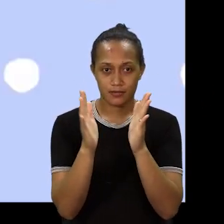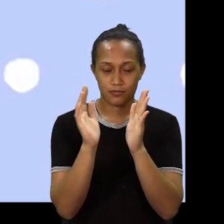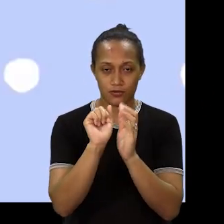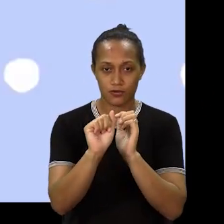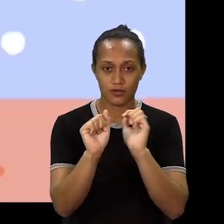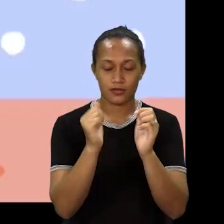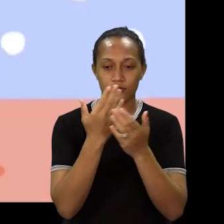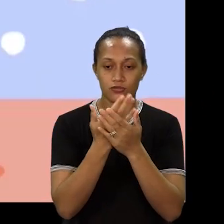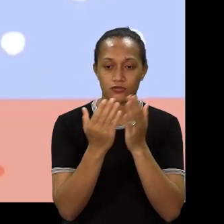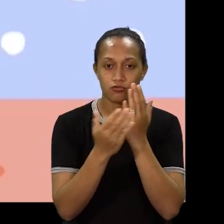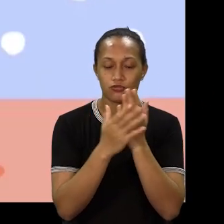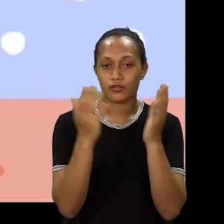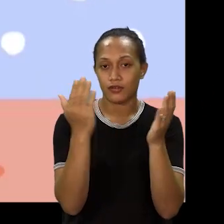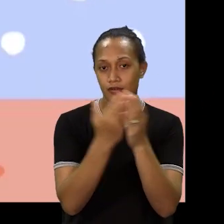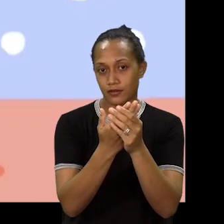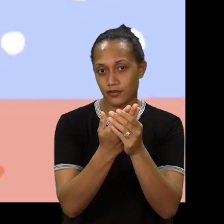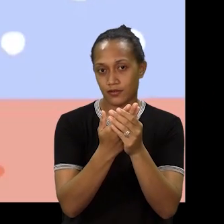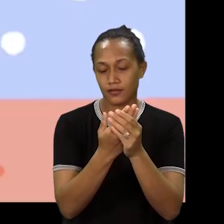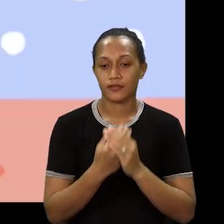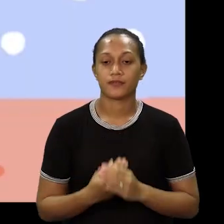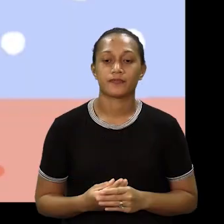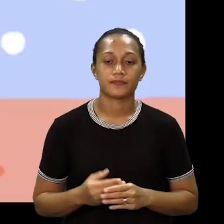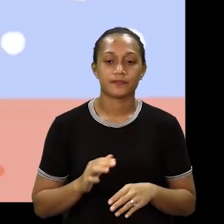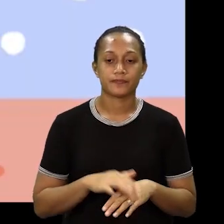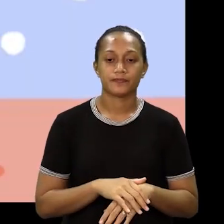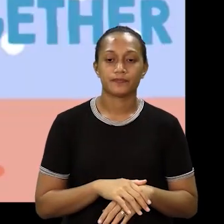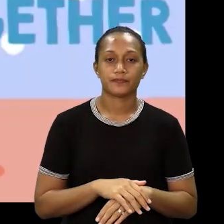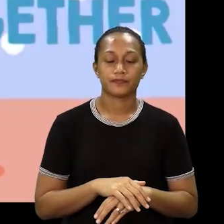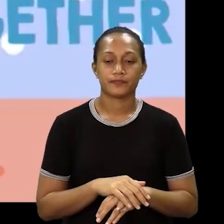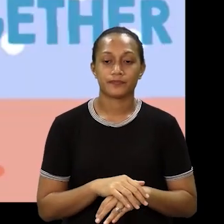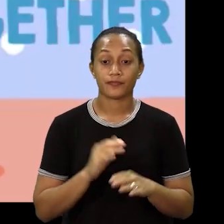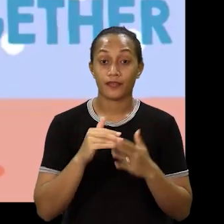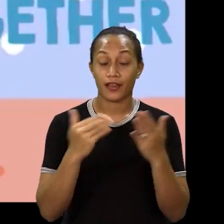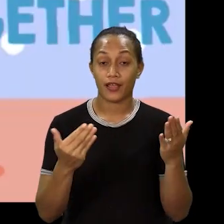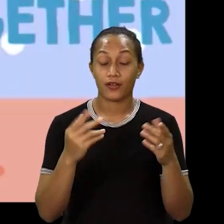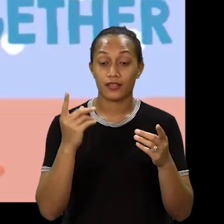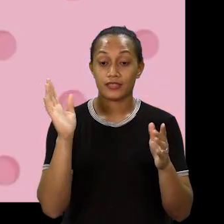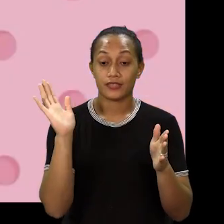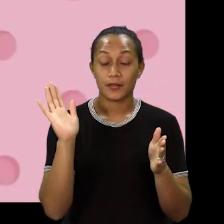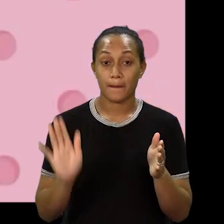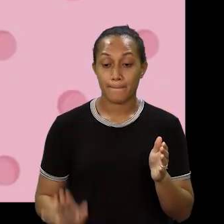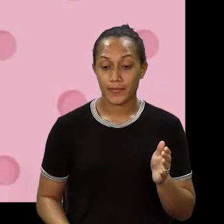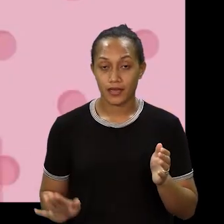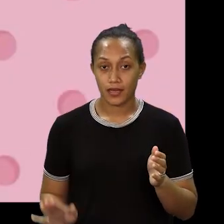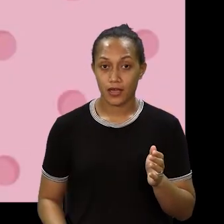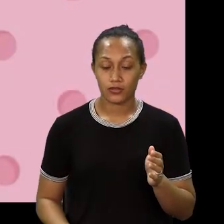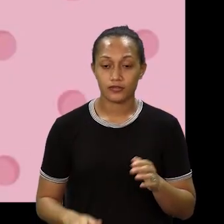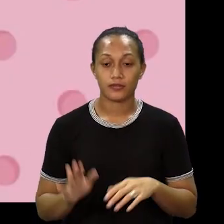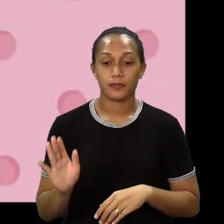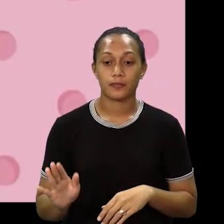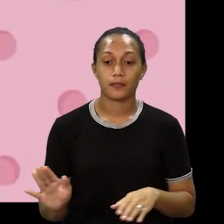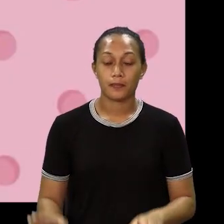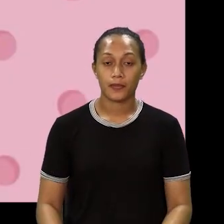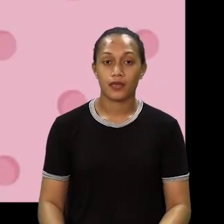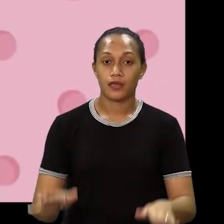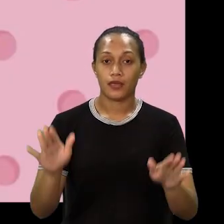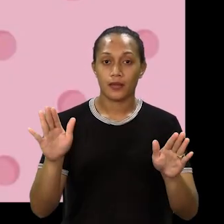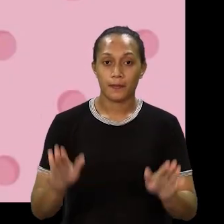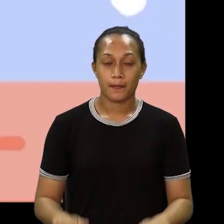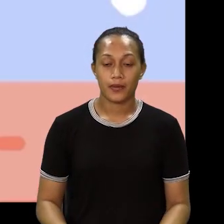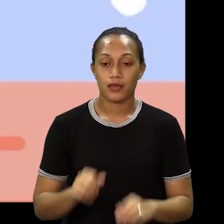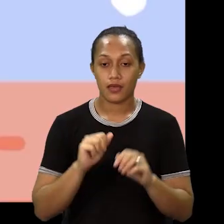clap, clap your hands. Clap your hands together. Now let's pat our